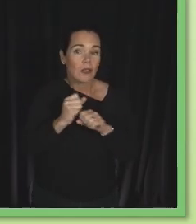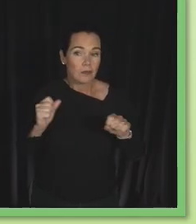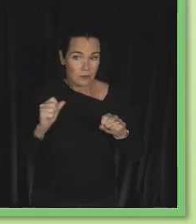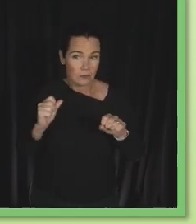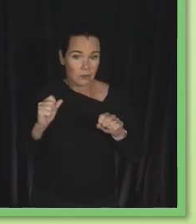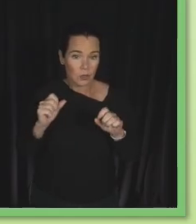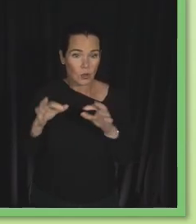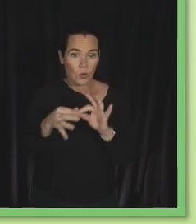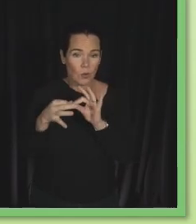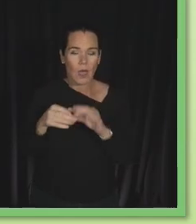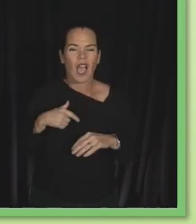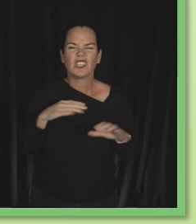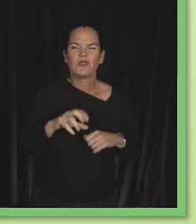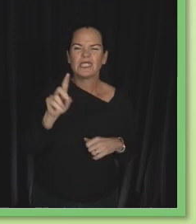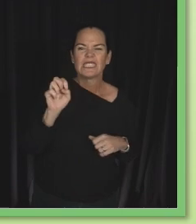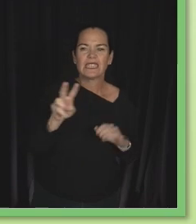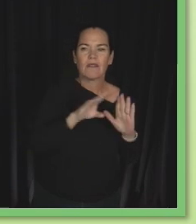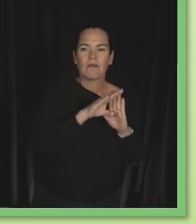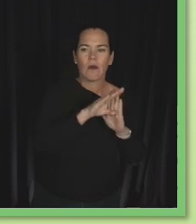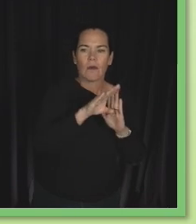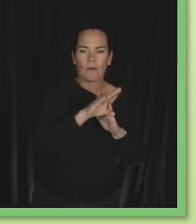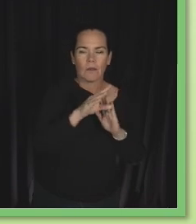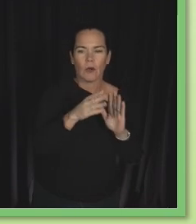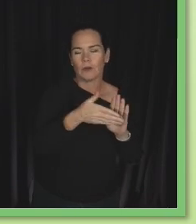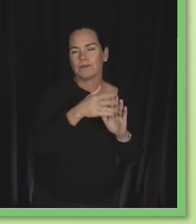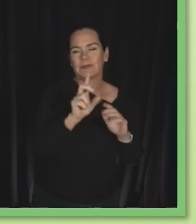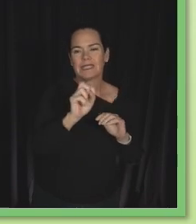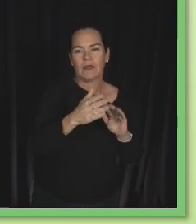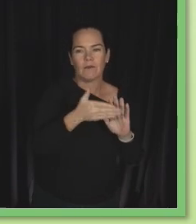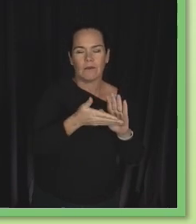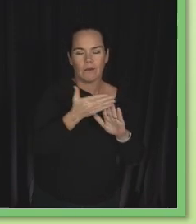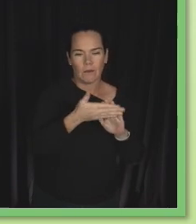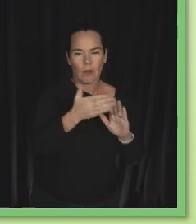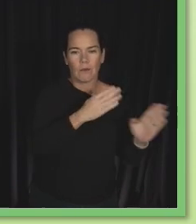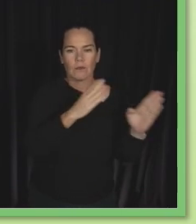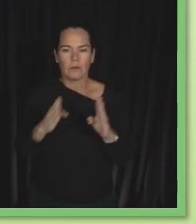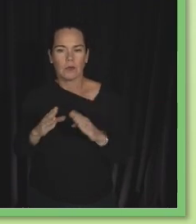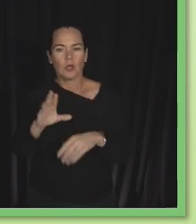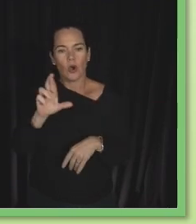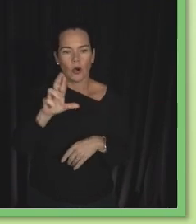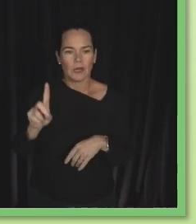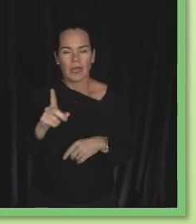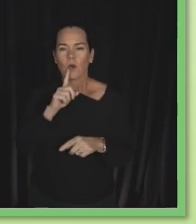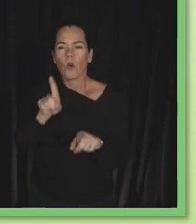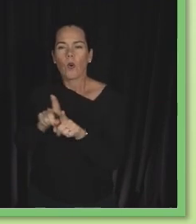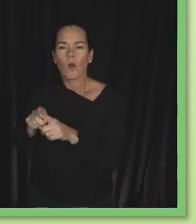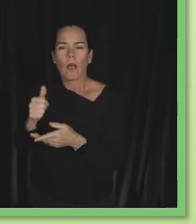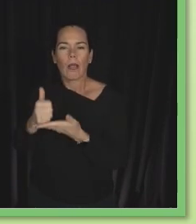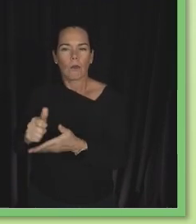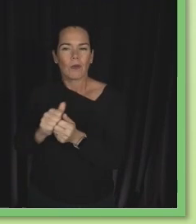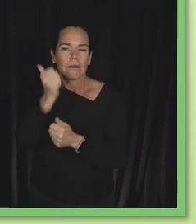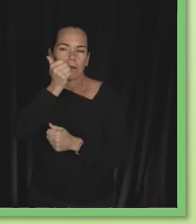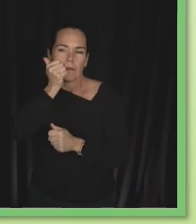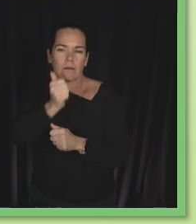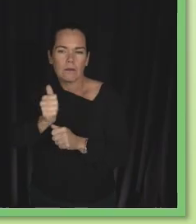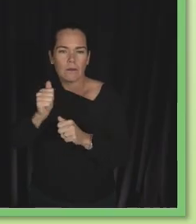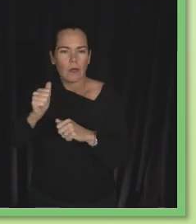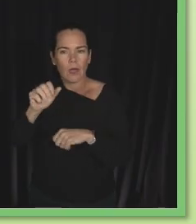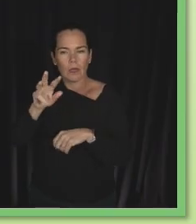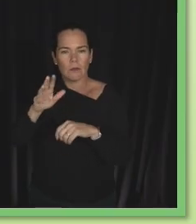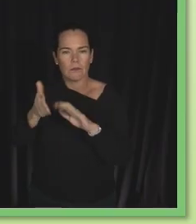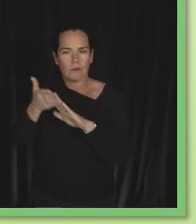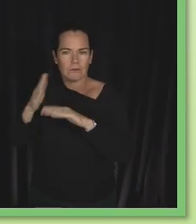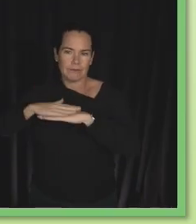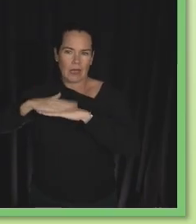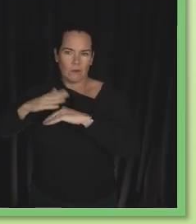DevOps, R&D, and assist in daily infrastructure and platform operations. A bit